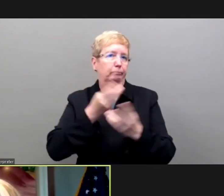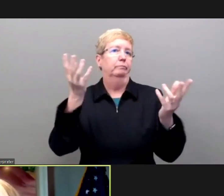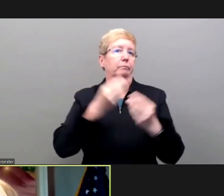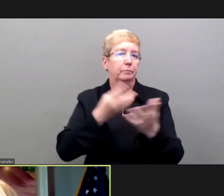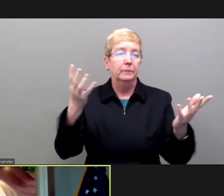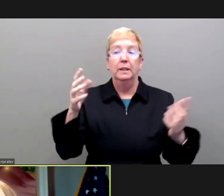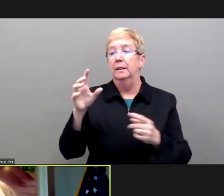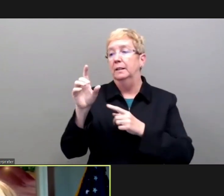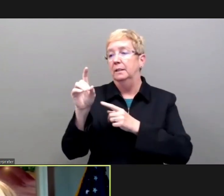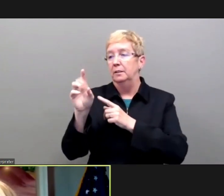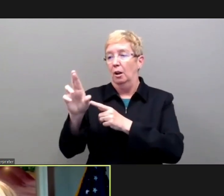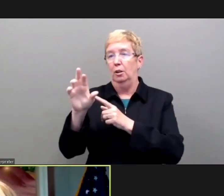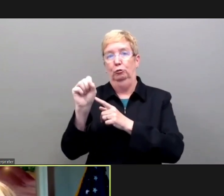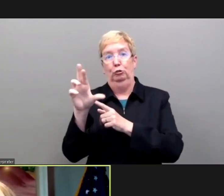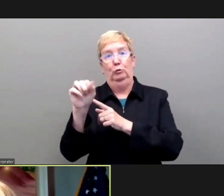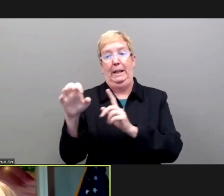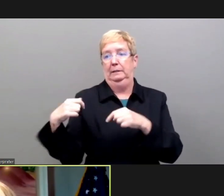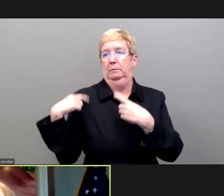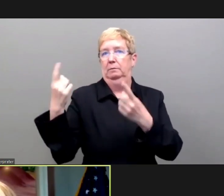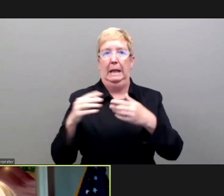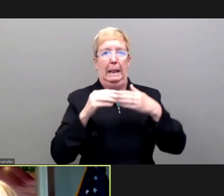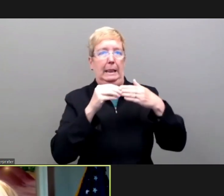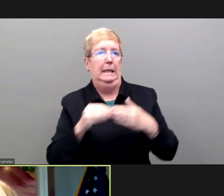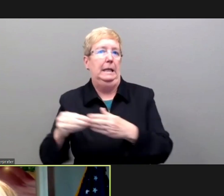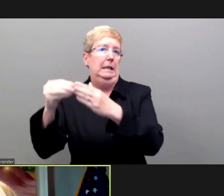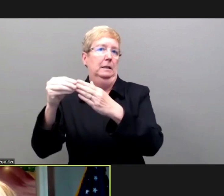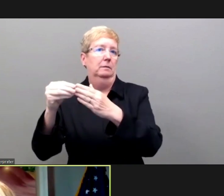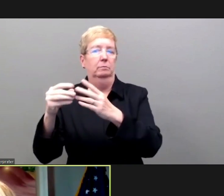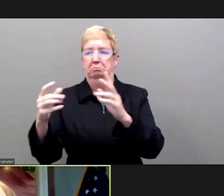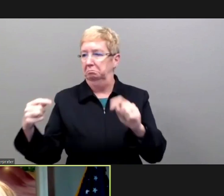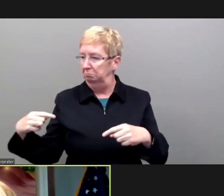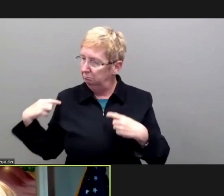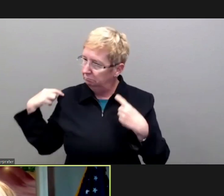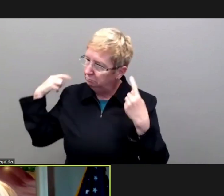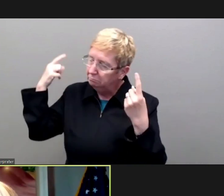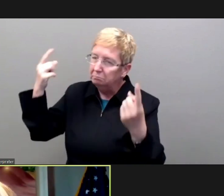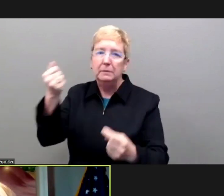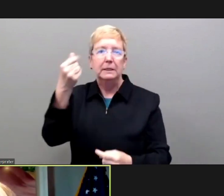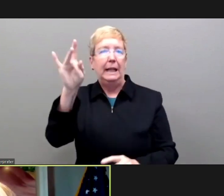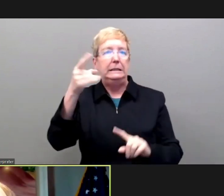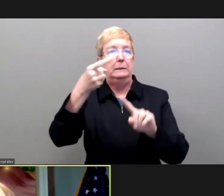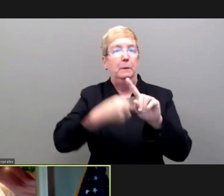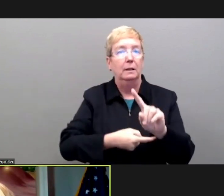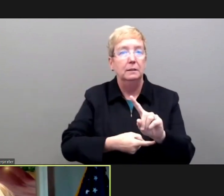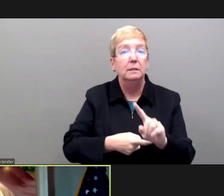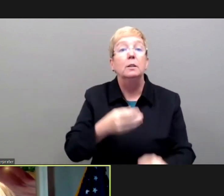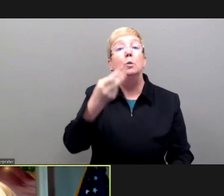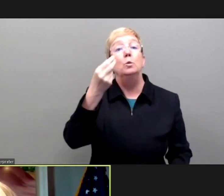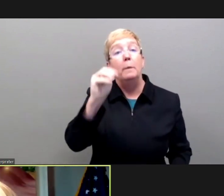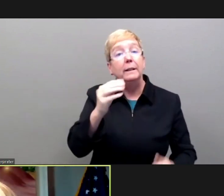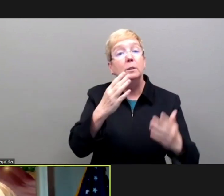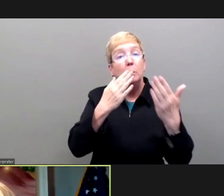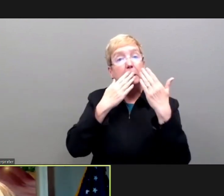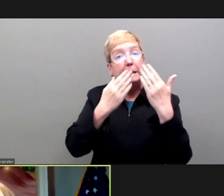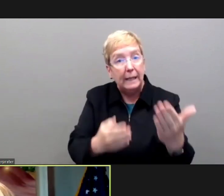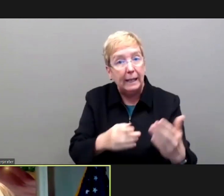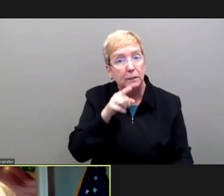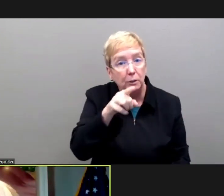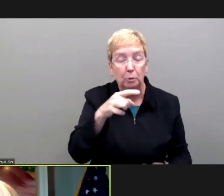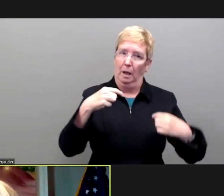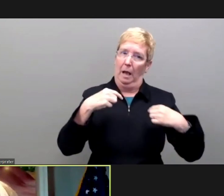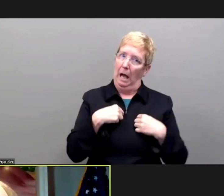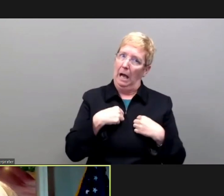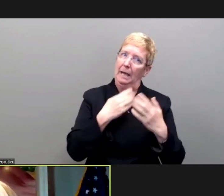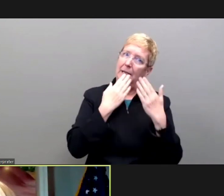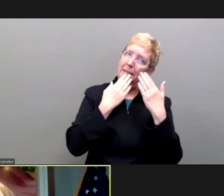Grace has been leading those for well more than 18 months, and New Mexico thanks you. I thank you. It